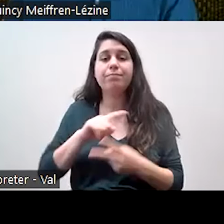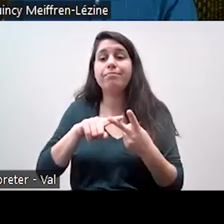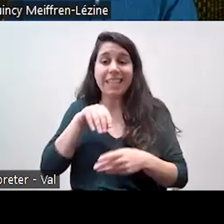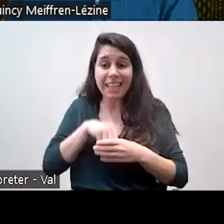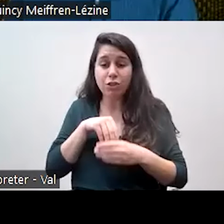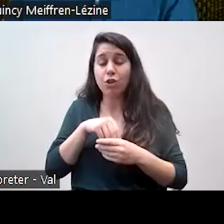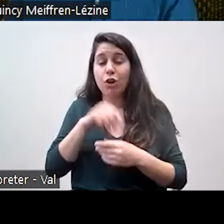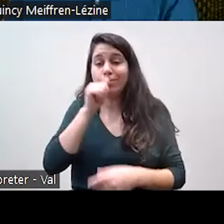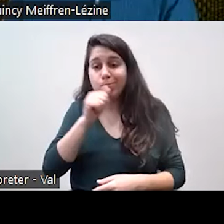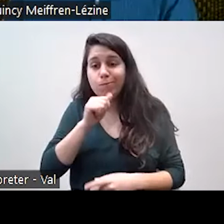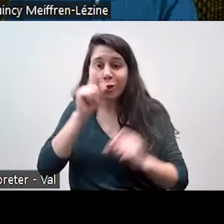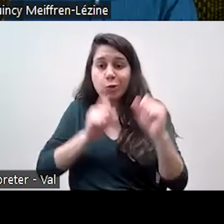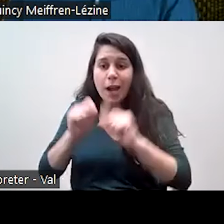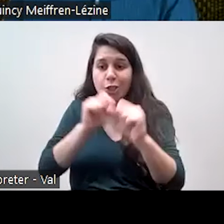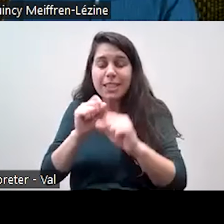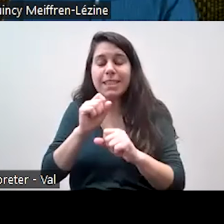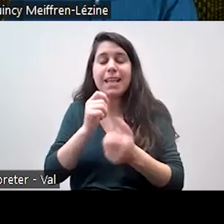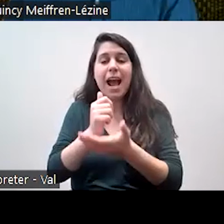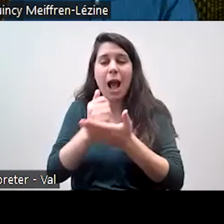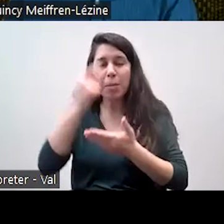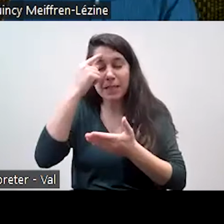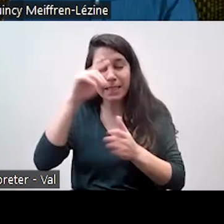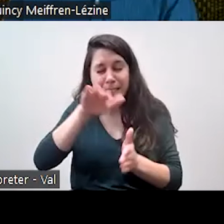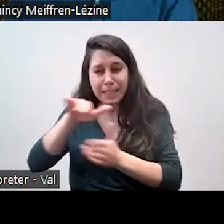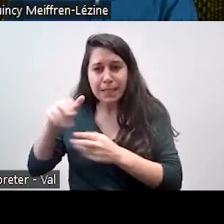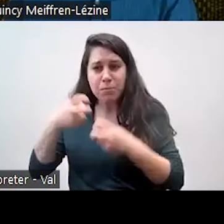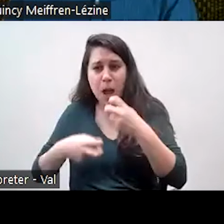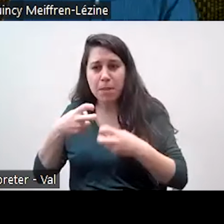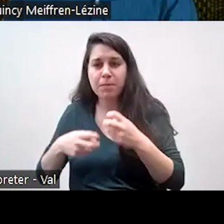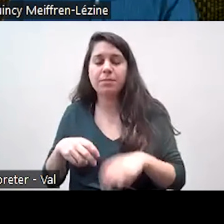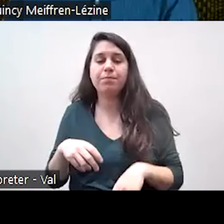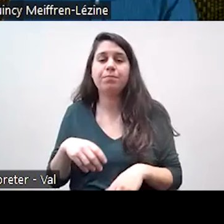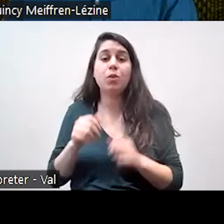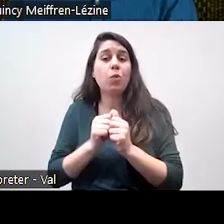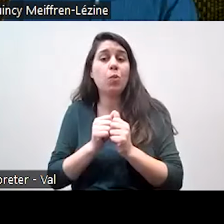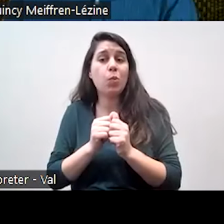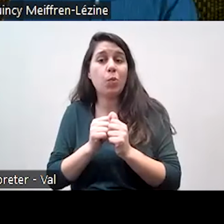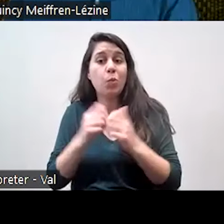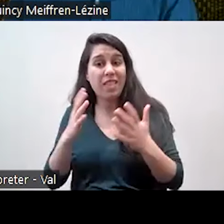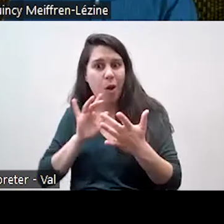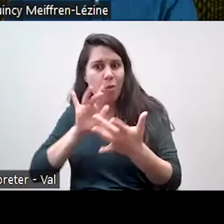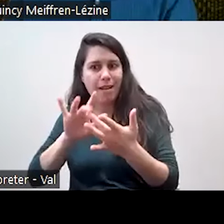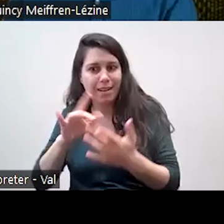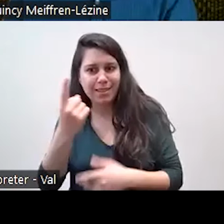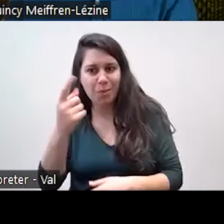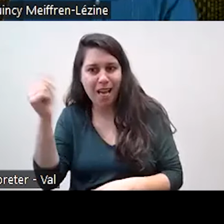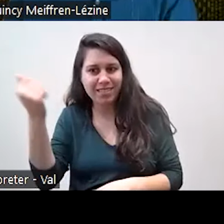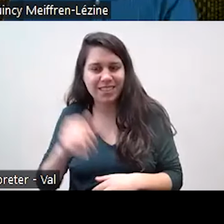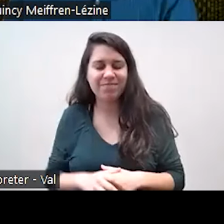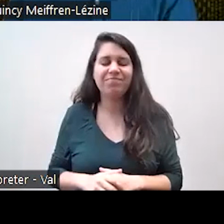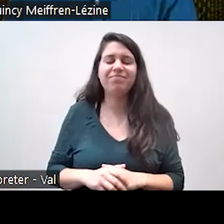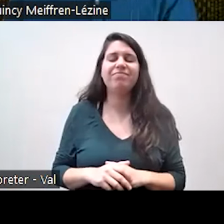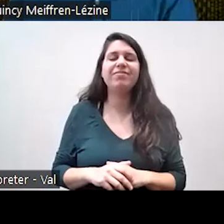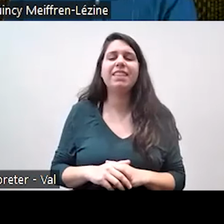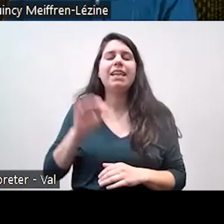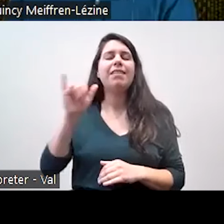use to take their mind off their problems without contacting somebody else. And so then that goes back to what I was mentioning a